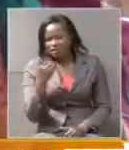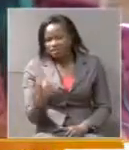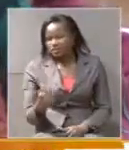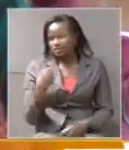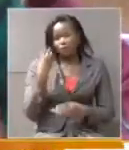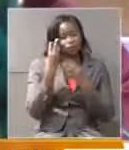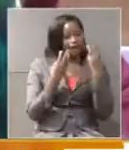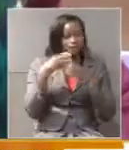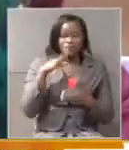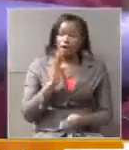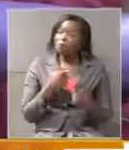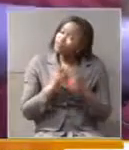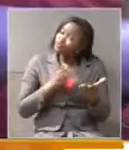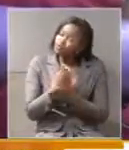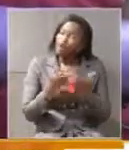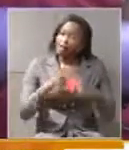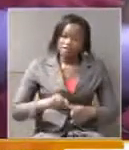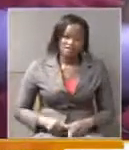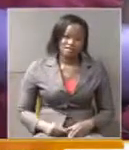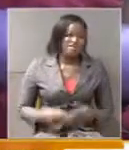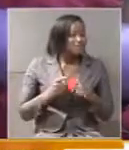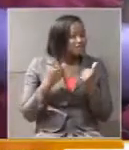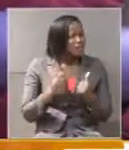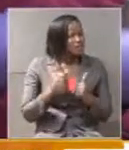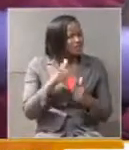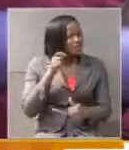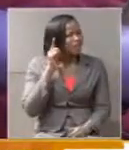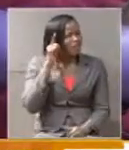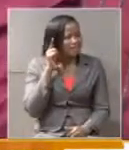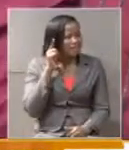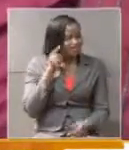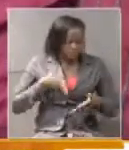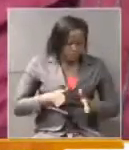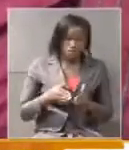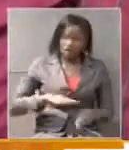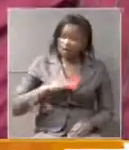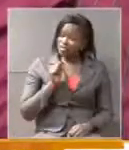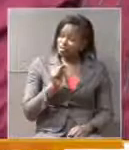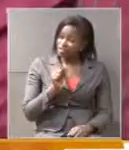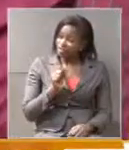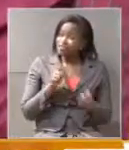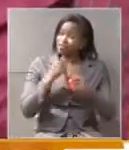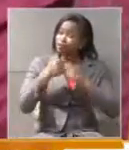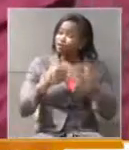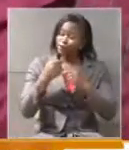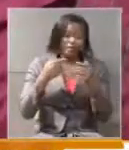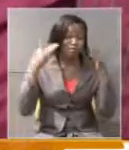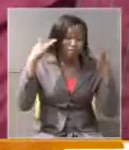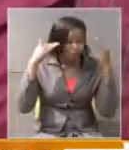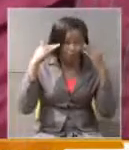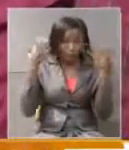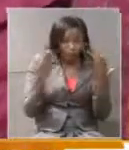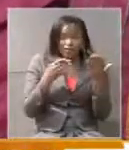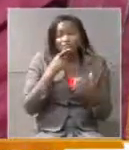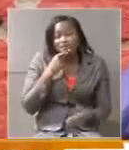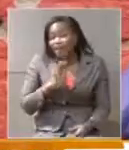worrying but real. But have you ever imagined being a teenage mother well furnished with the whereabouts of the child's